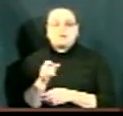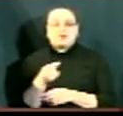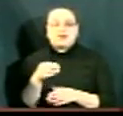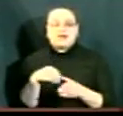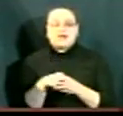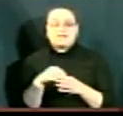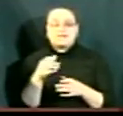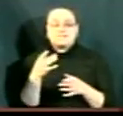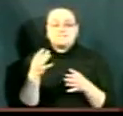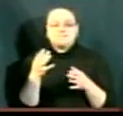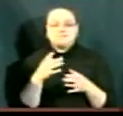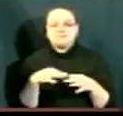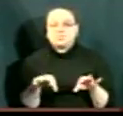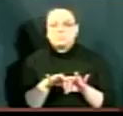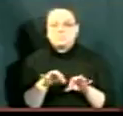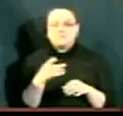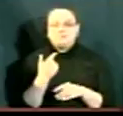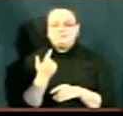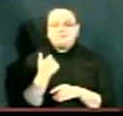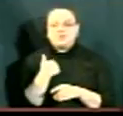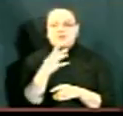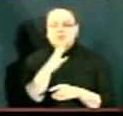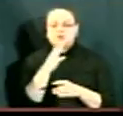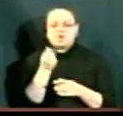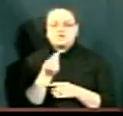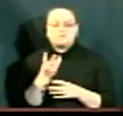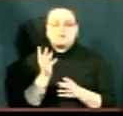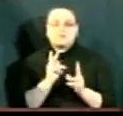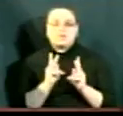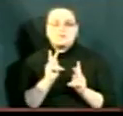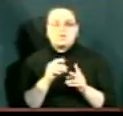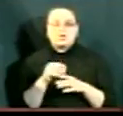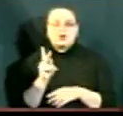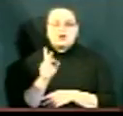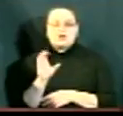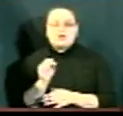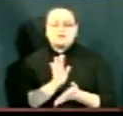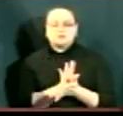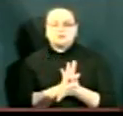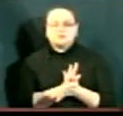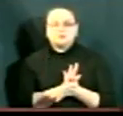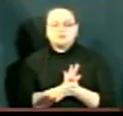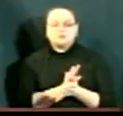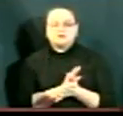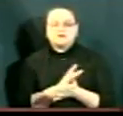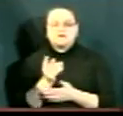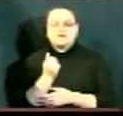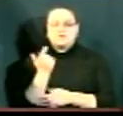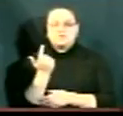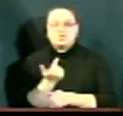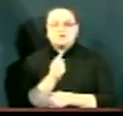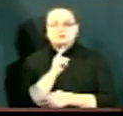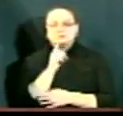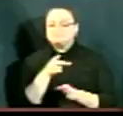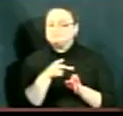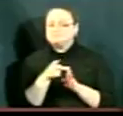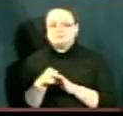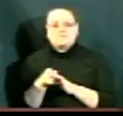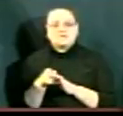said, I talked to several people in Knox County schools, and they were all very